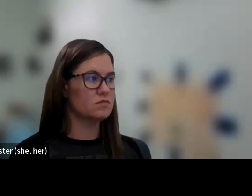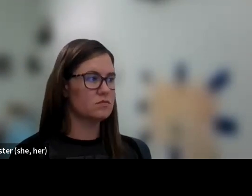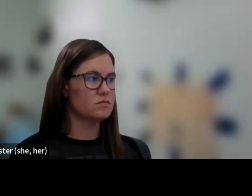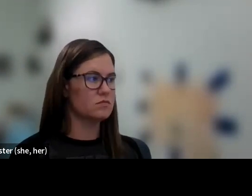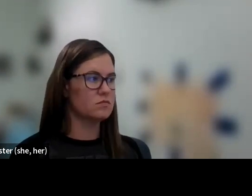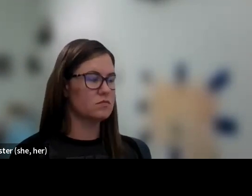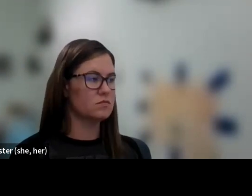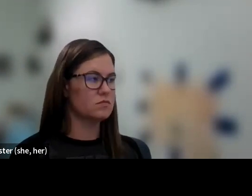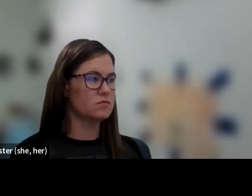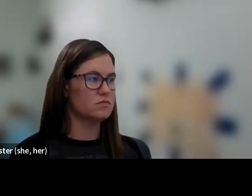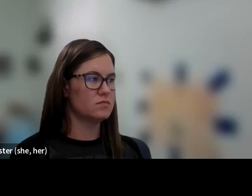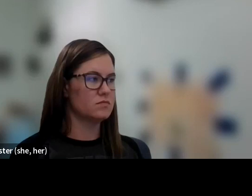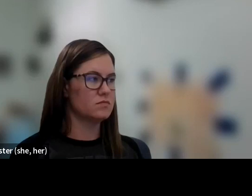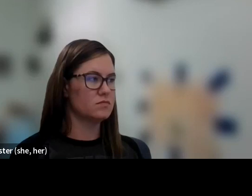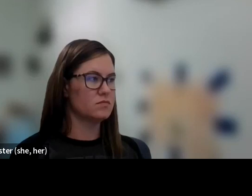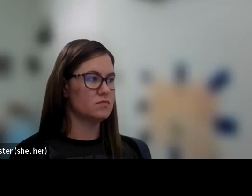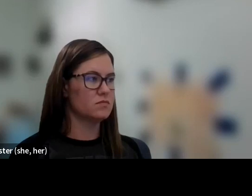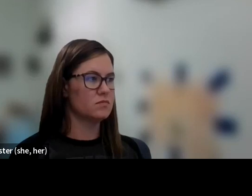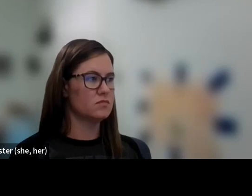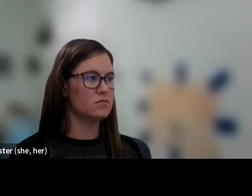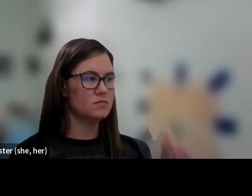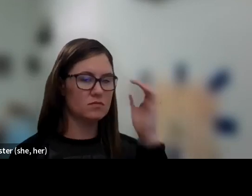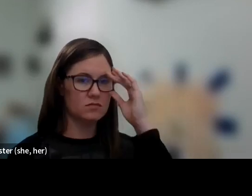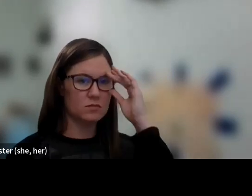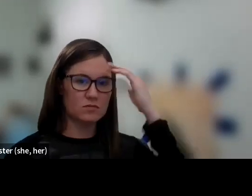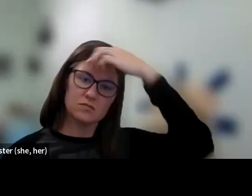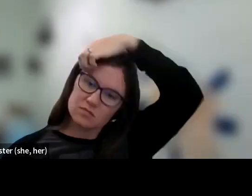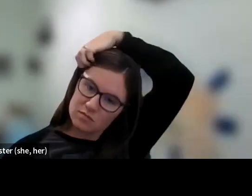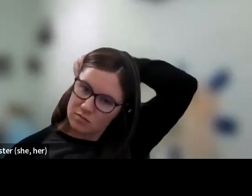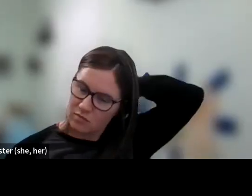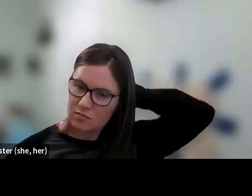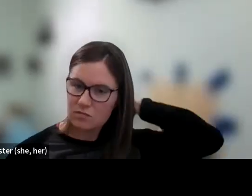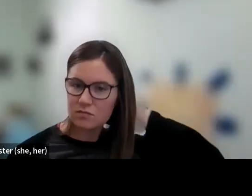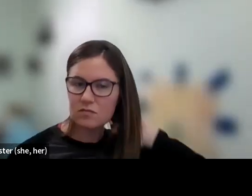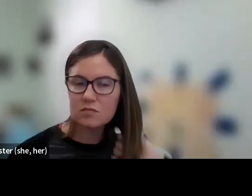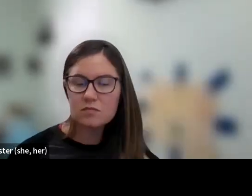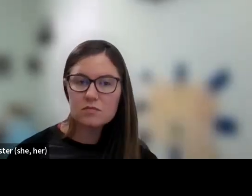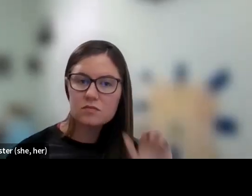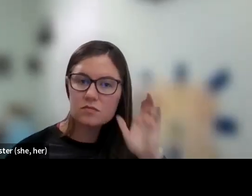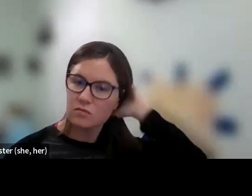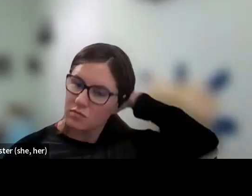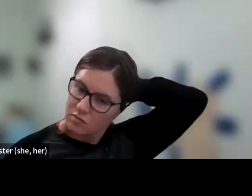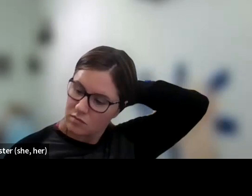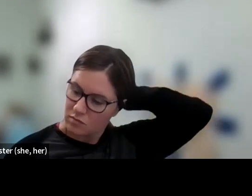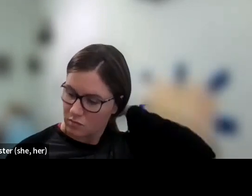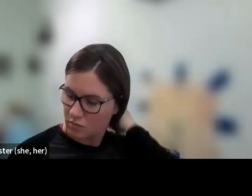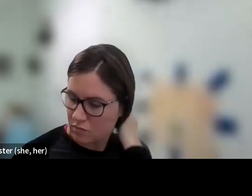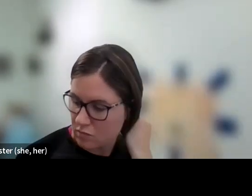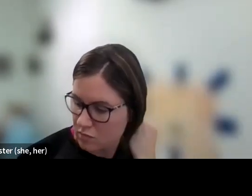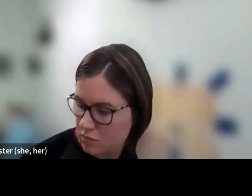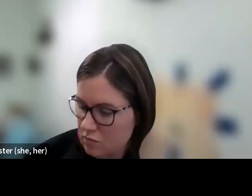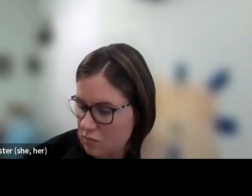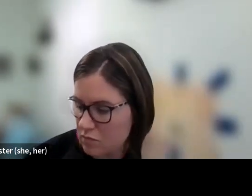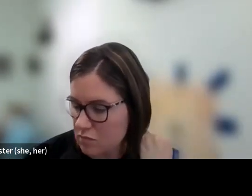was accepted. Y entonces desde pues, desde middle school, desde mi pues,